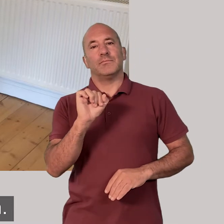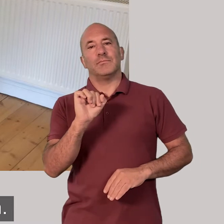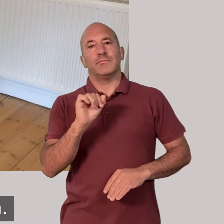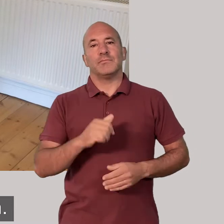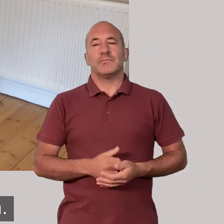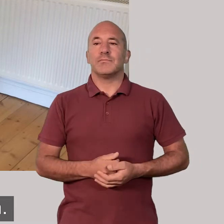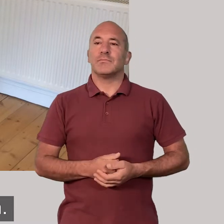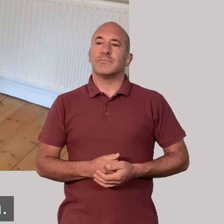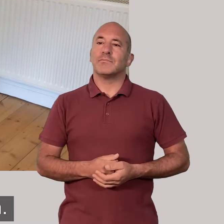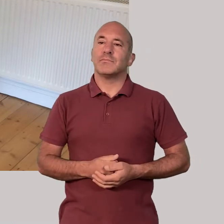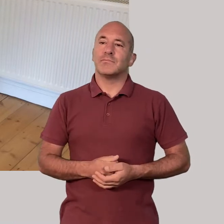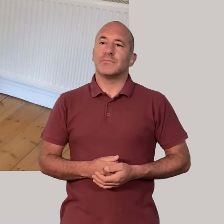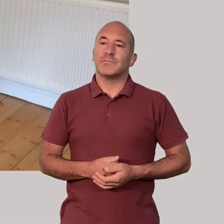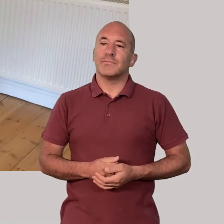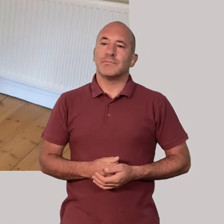up again.